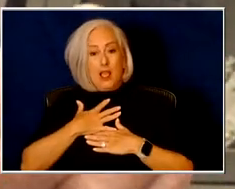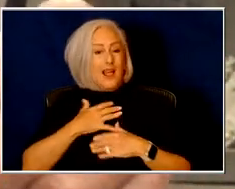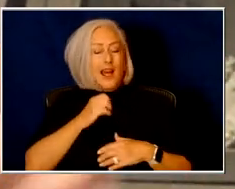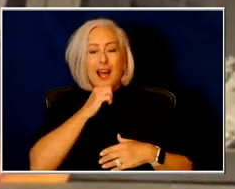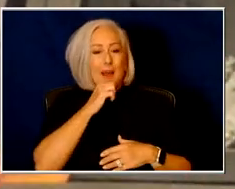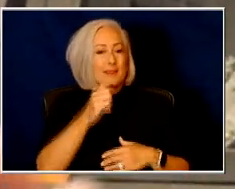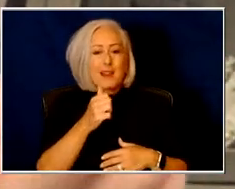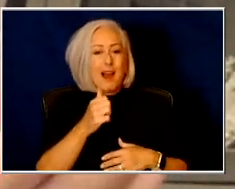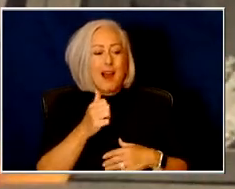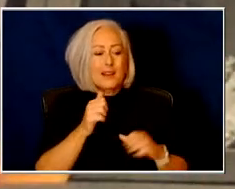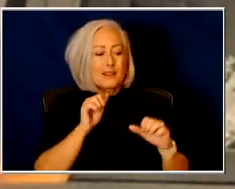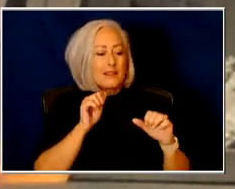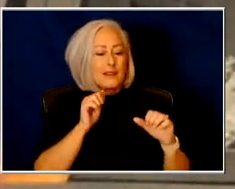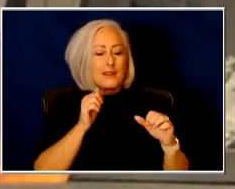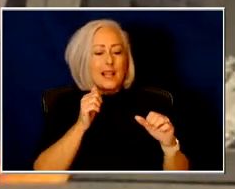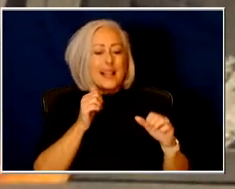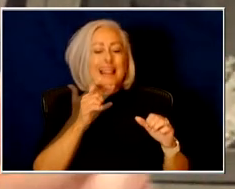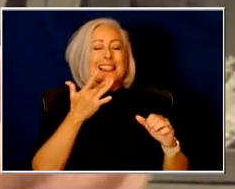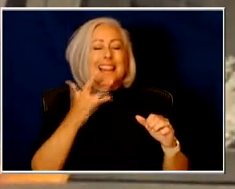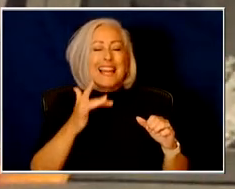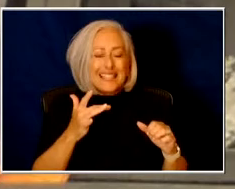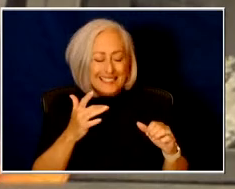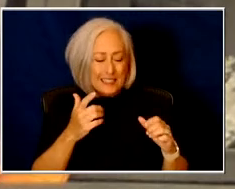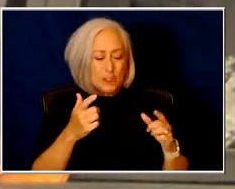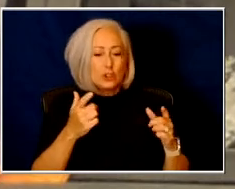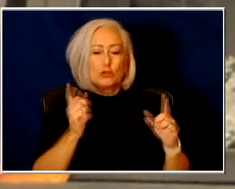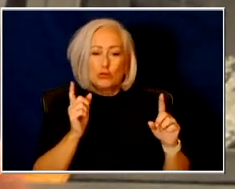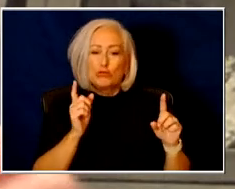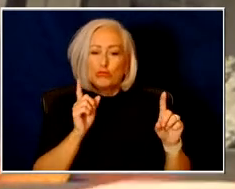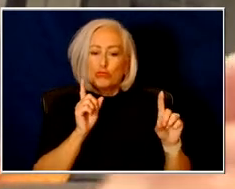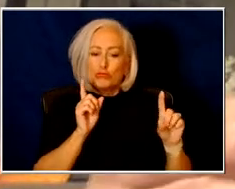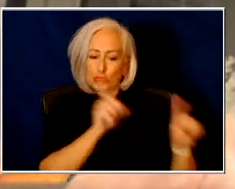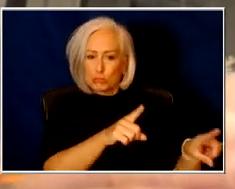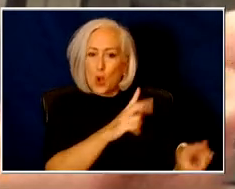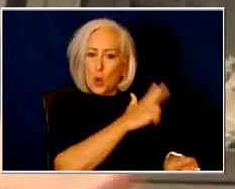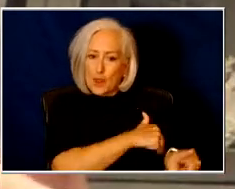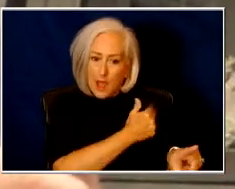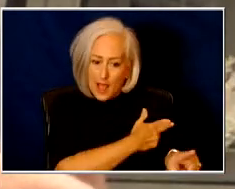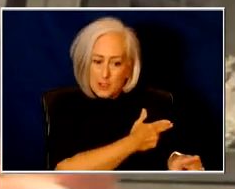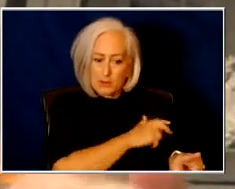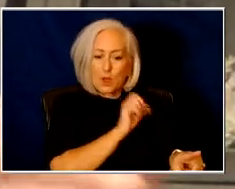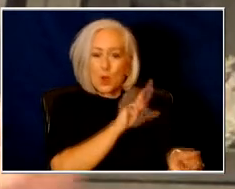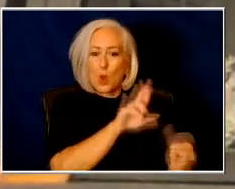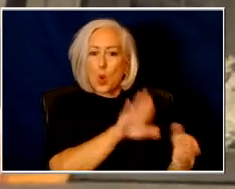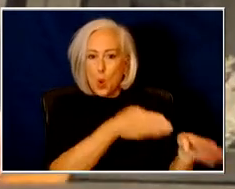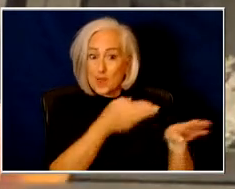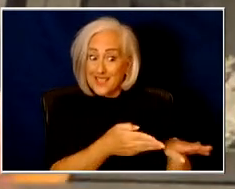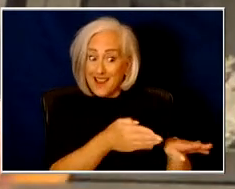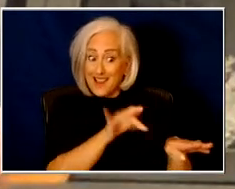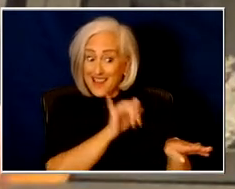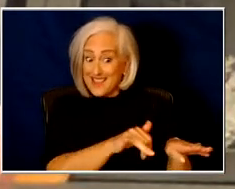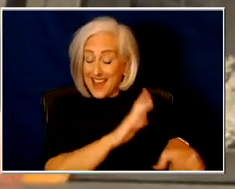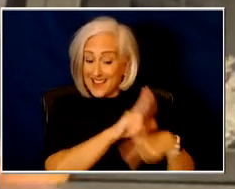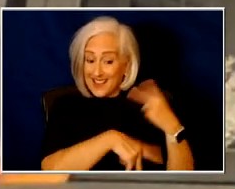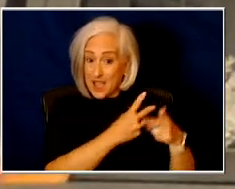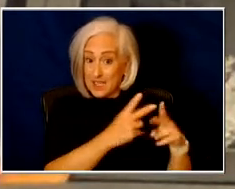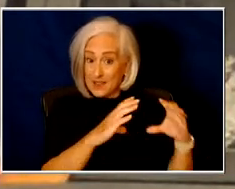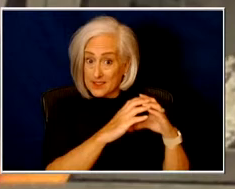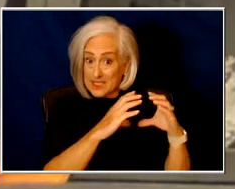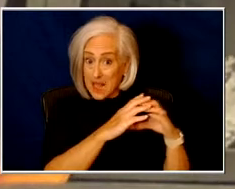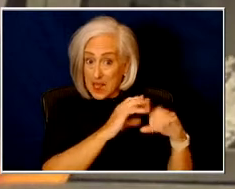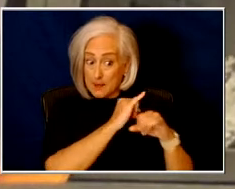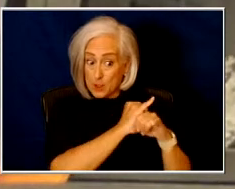to hospitalization or death that that's maintained over the long term now how long we don't know